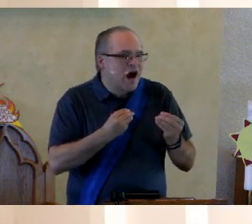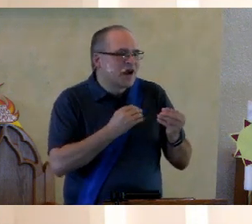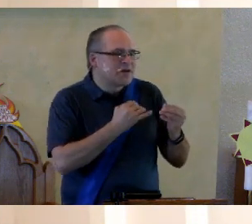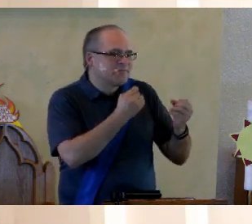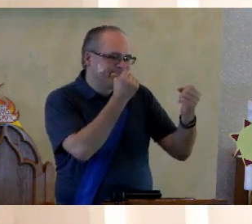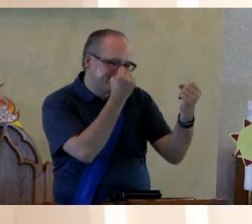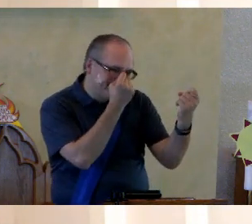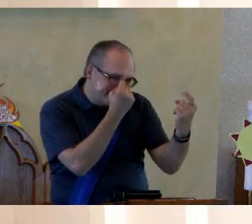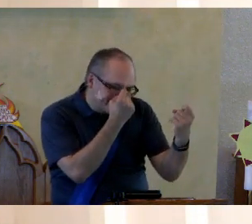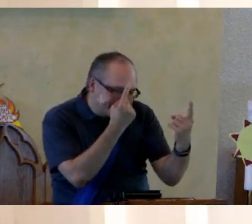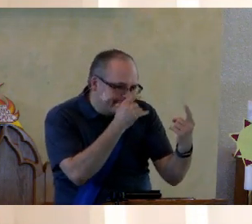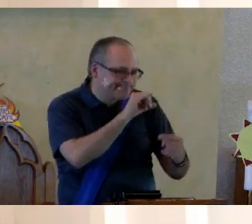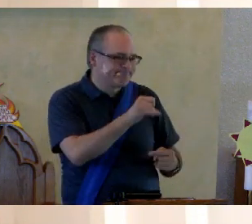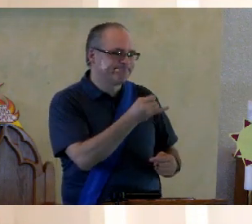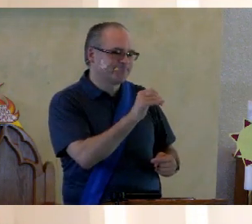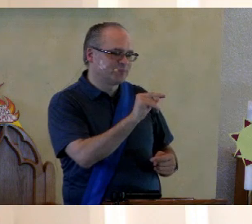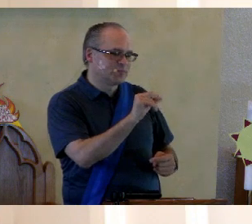actions for what they are.